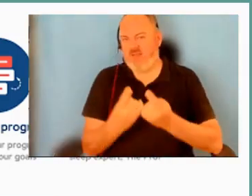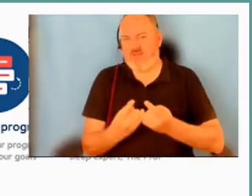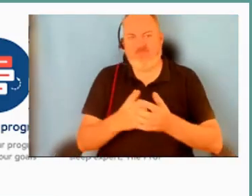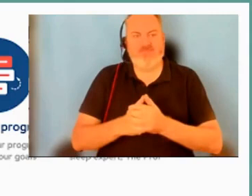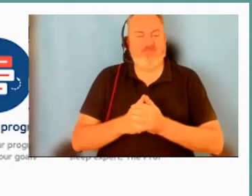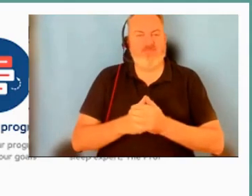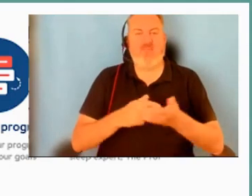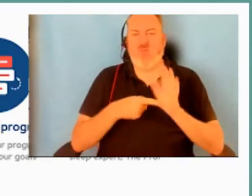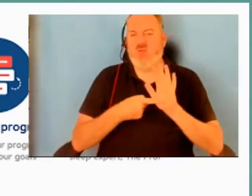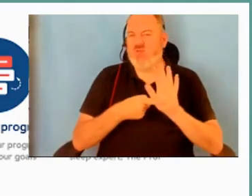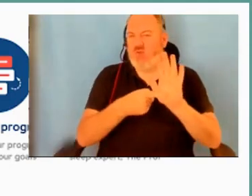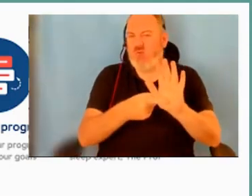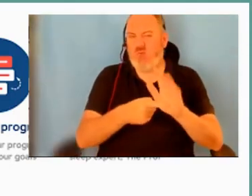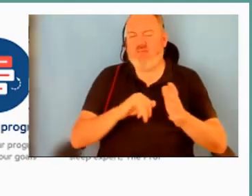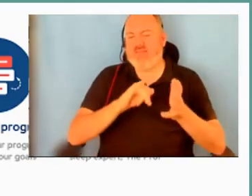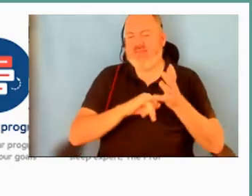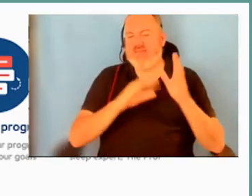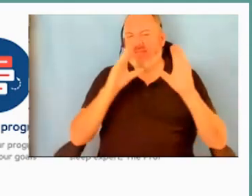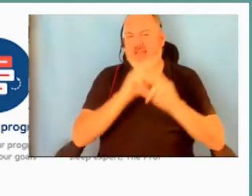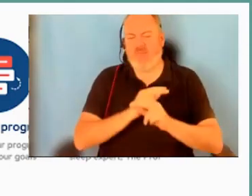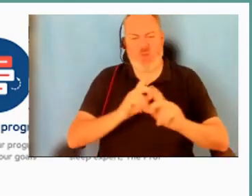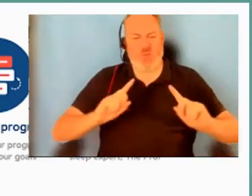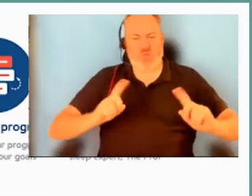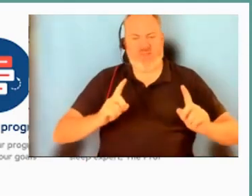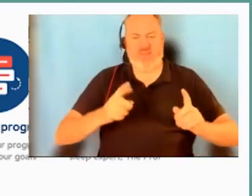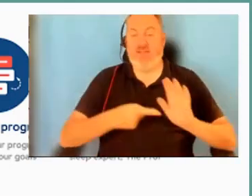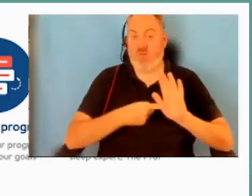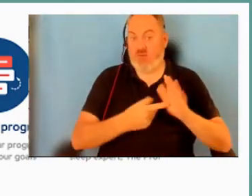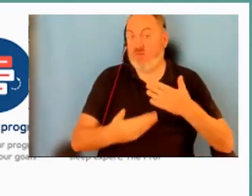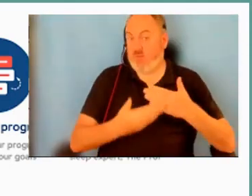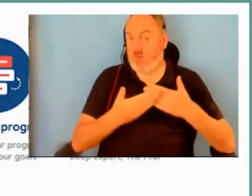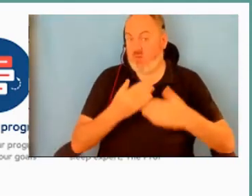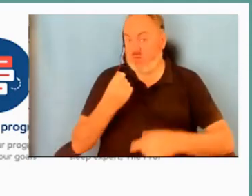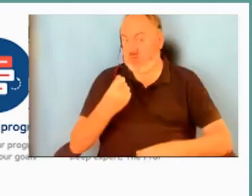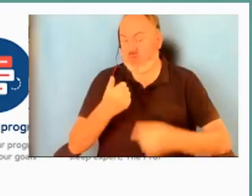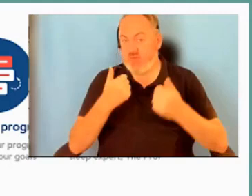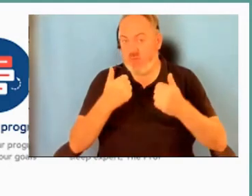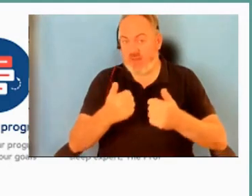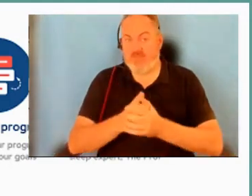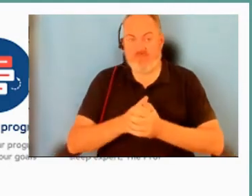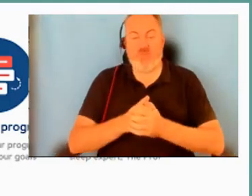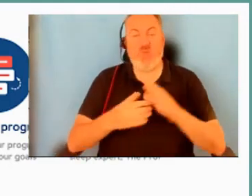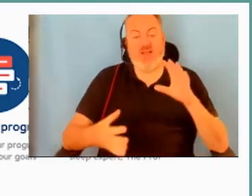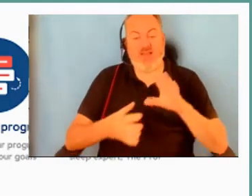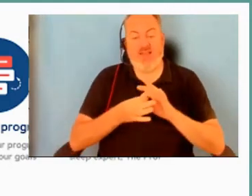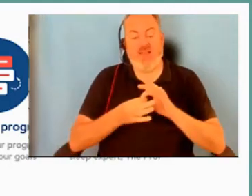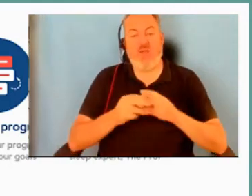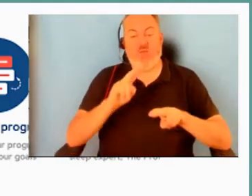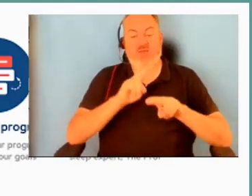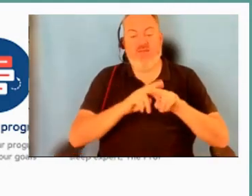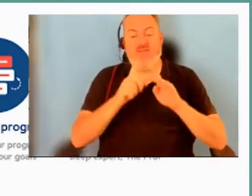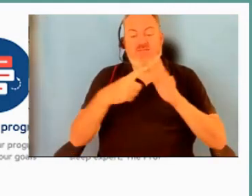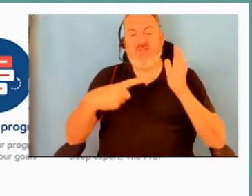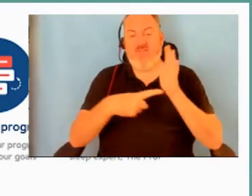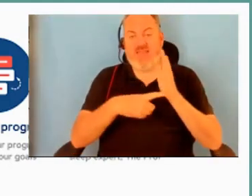what Sleepio looks like. So you can also link your Fitbit device as well to Sleepio to